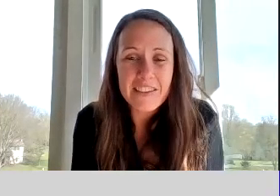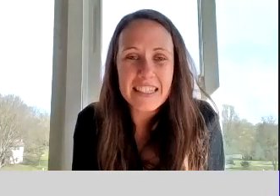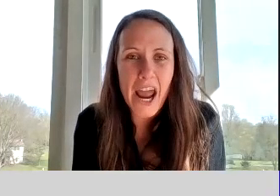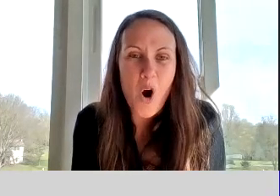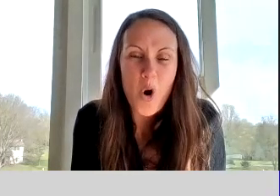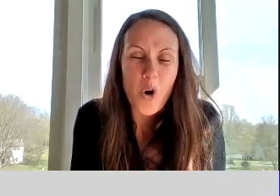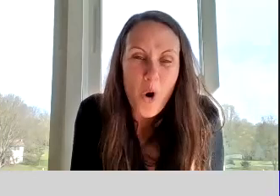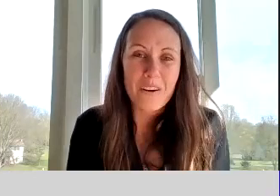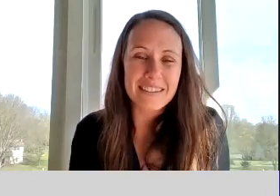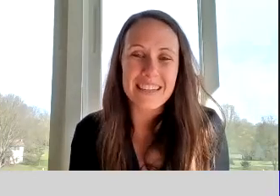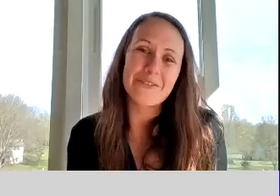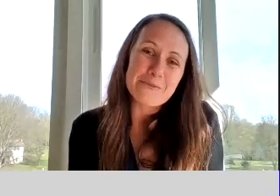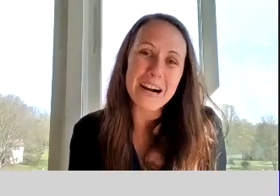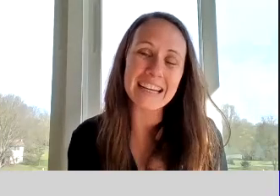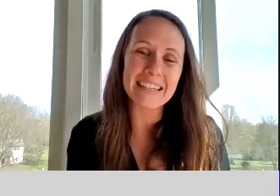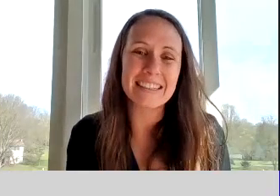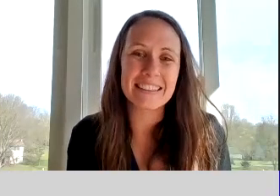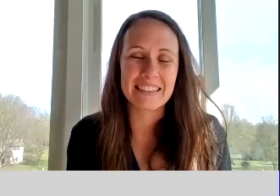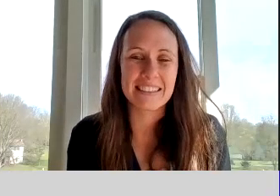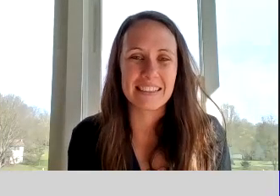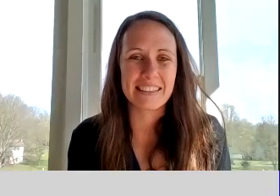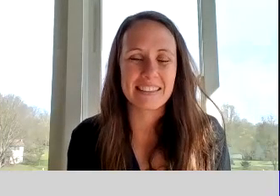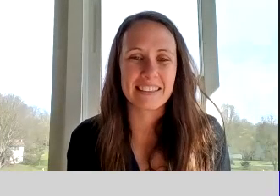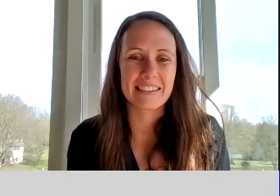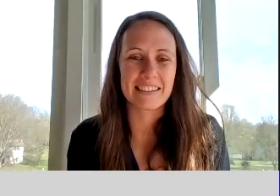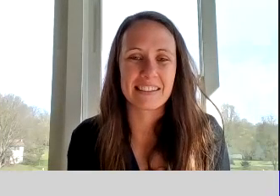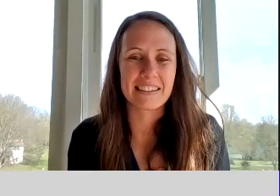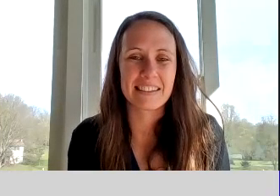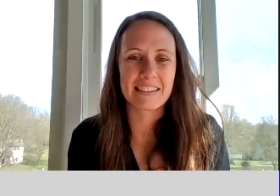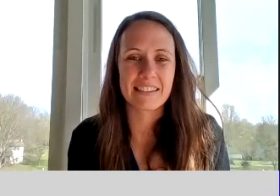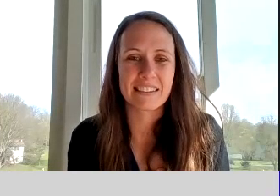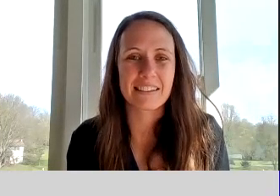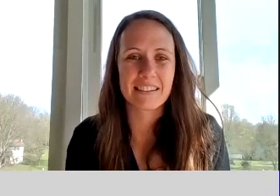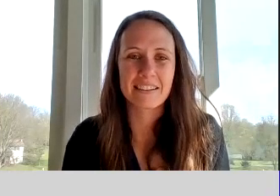You could even say, if you want.